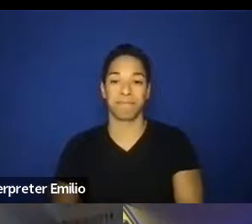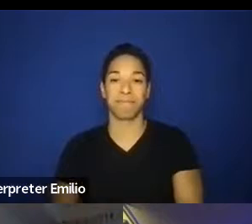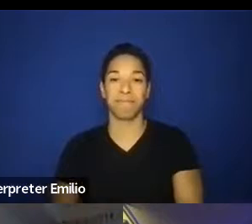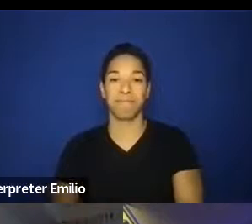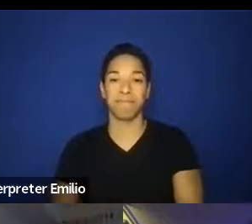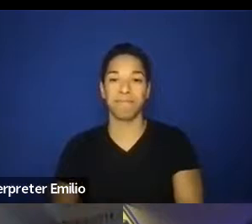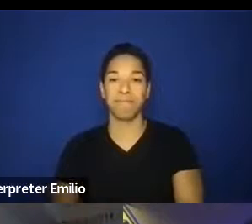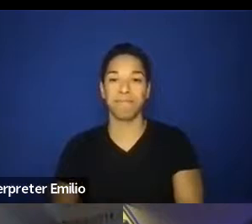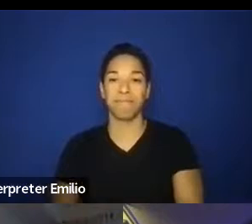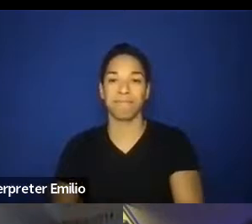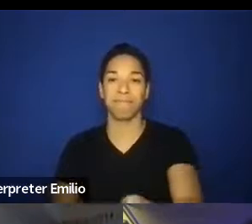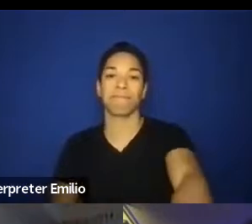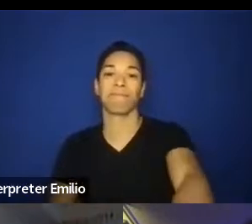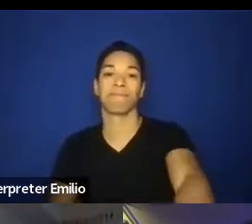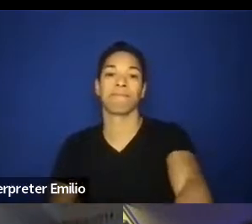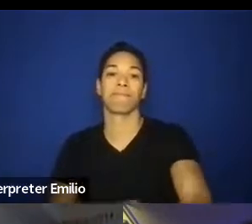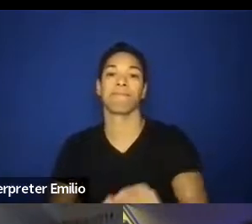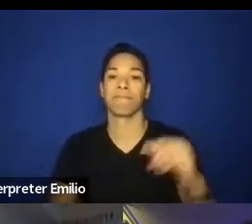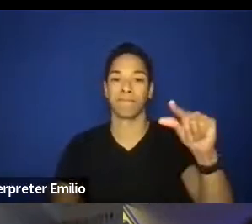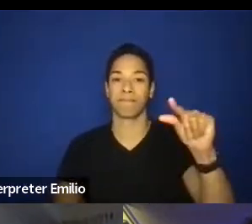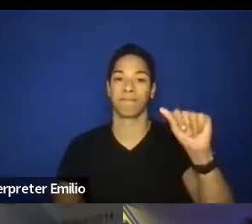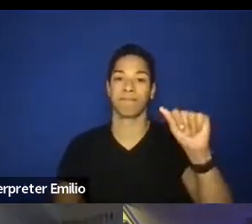Yeah, I think in my experience,